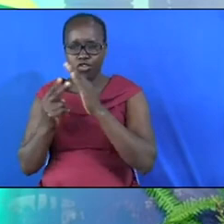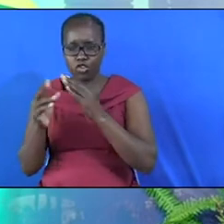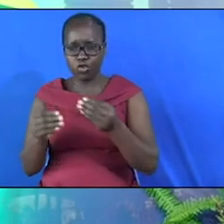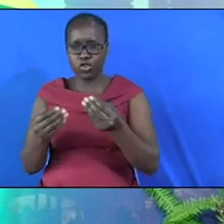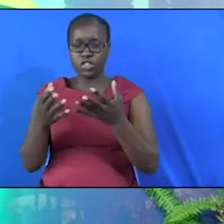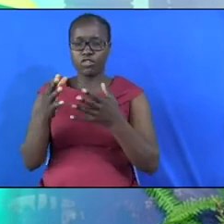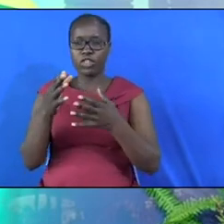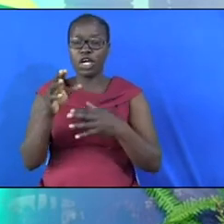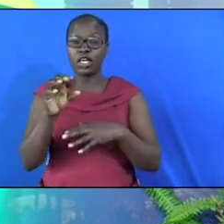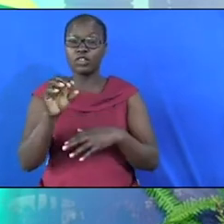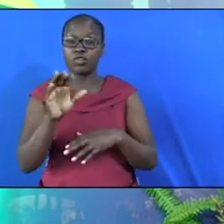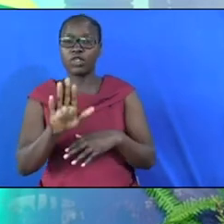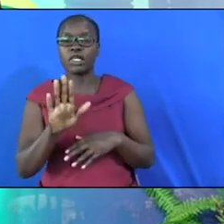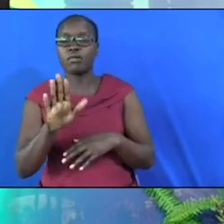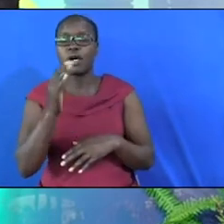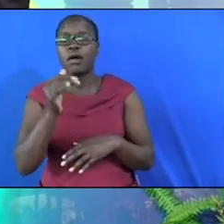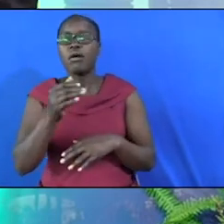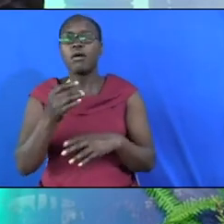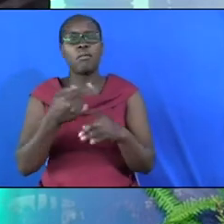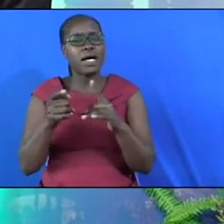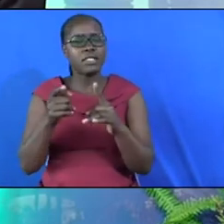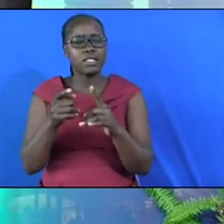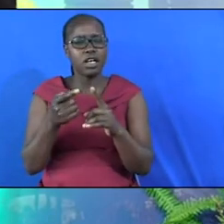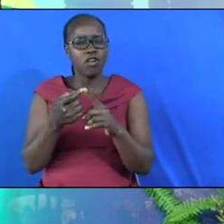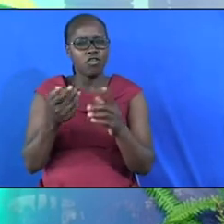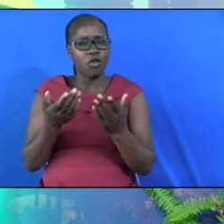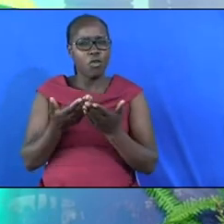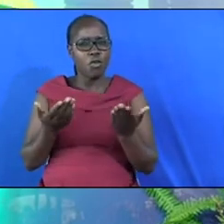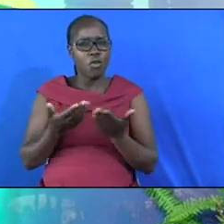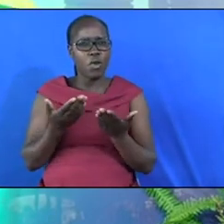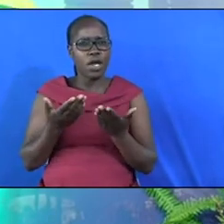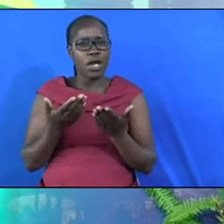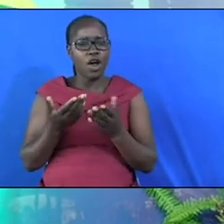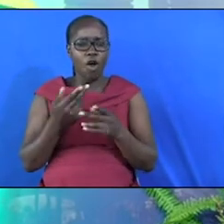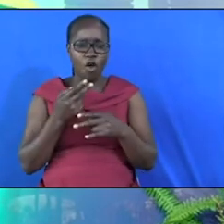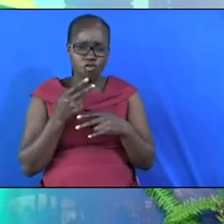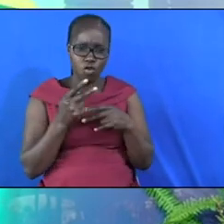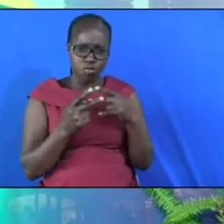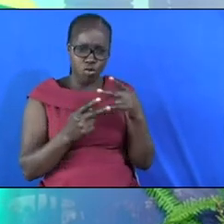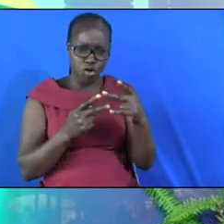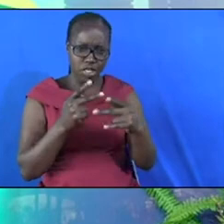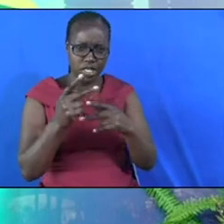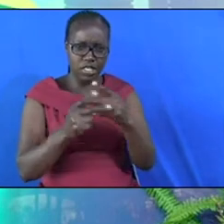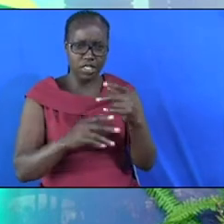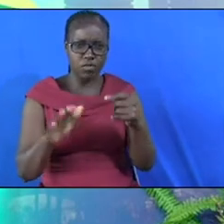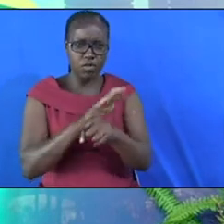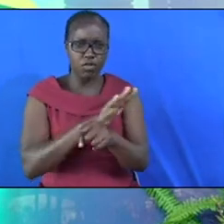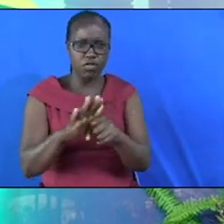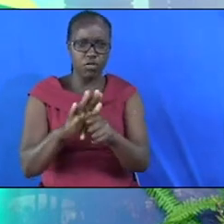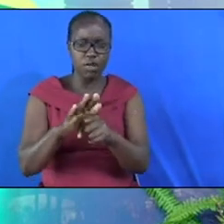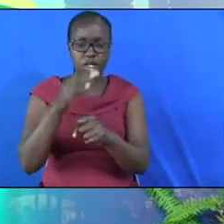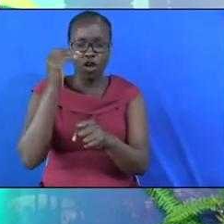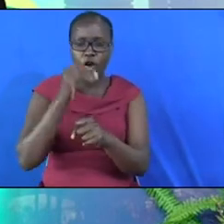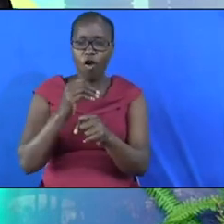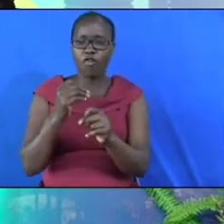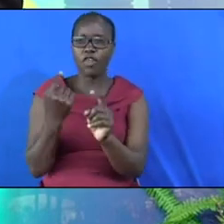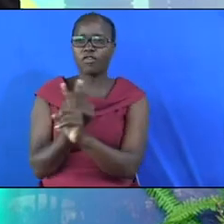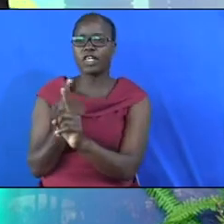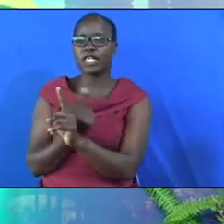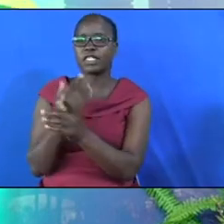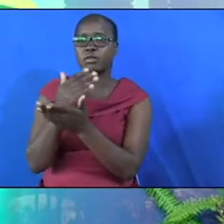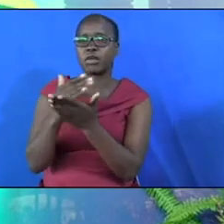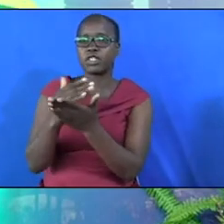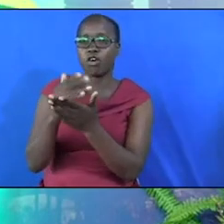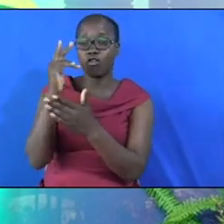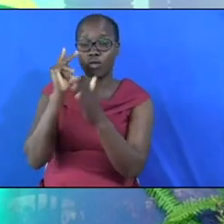him, but from the standpoint of a progressive fulfillment of various parts